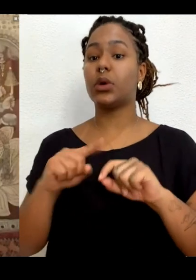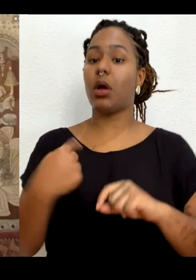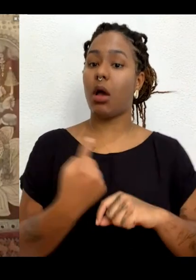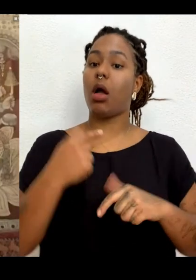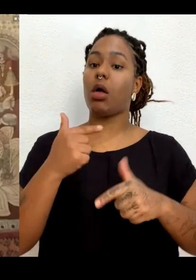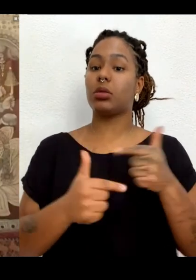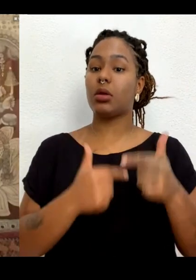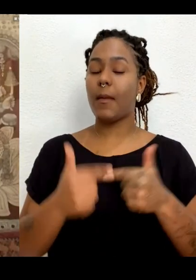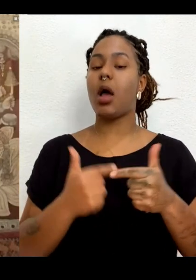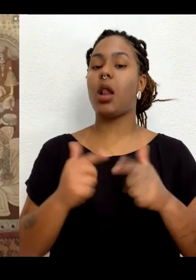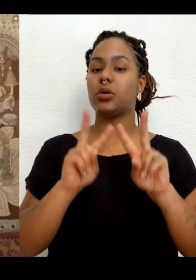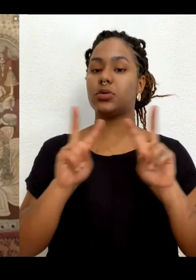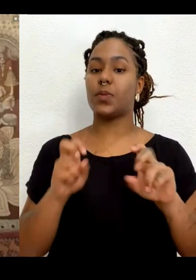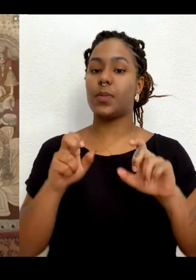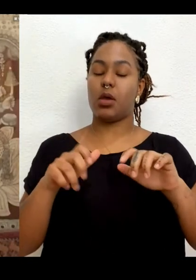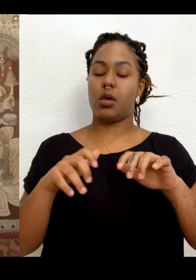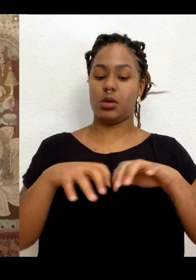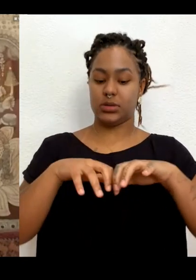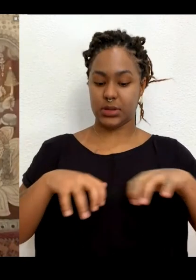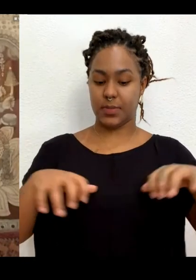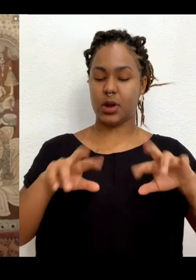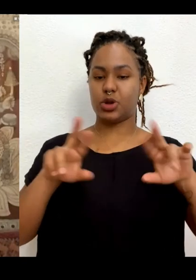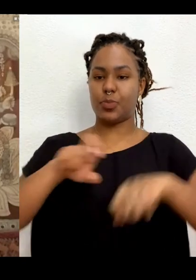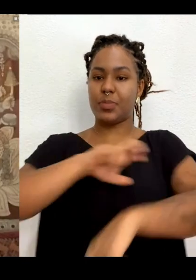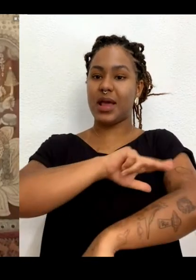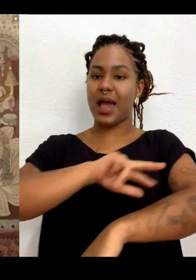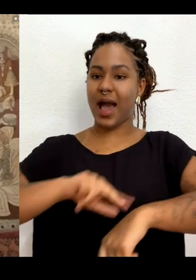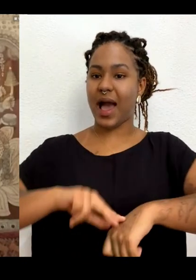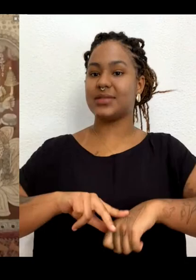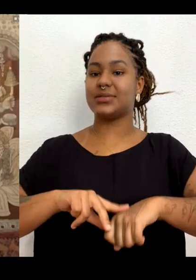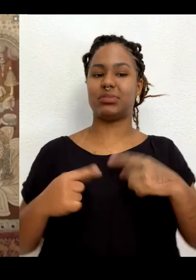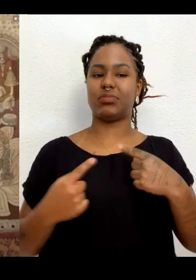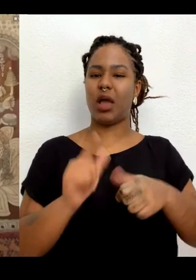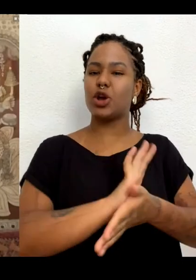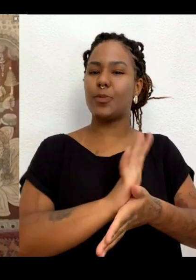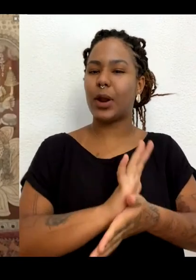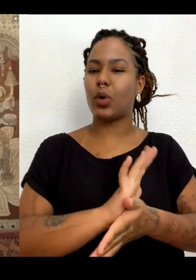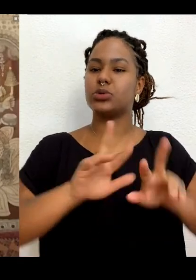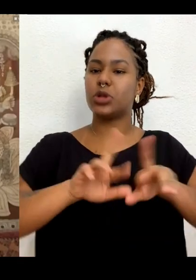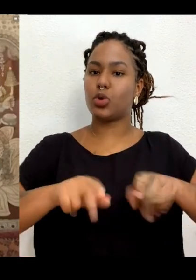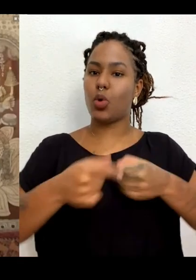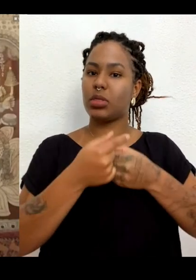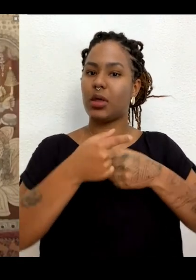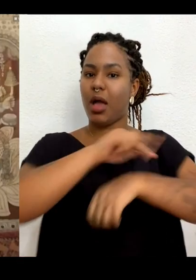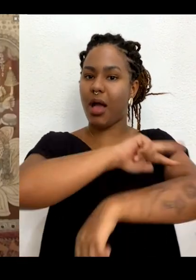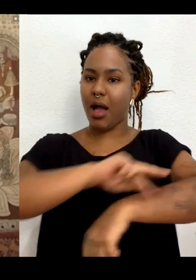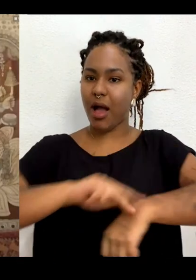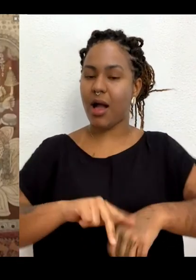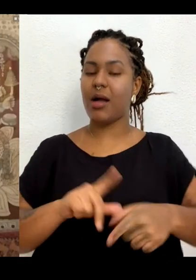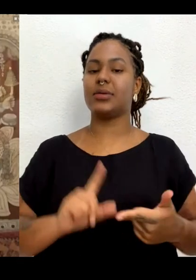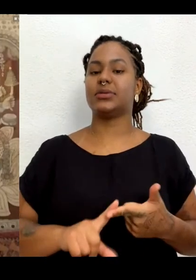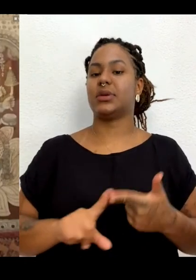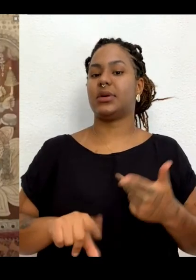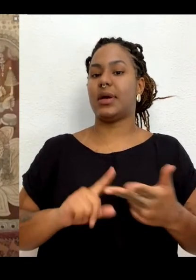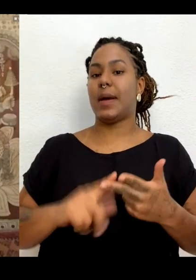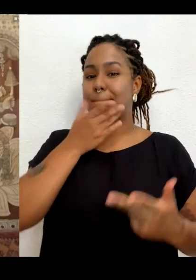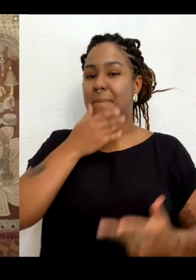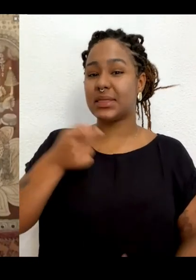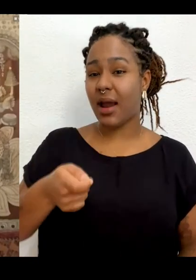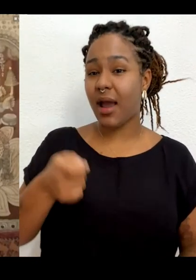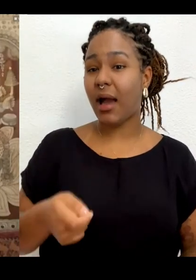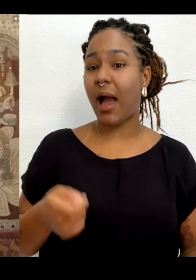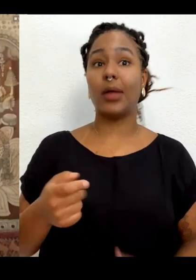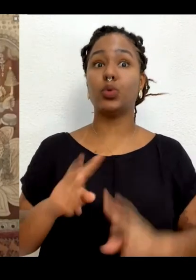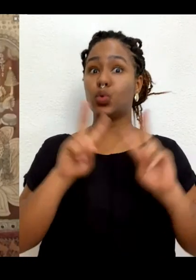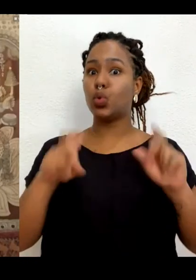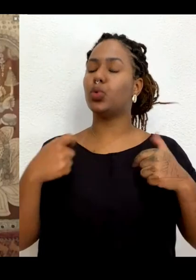on on sexual you know sexism based on patriarchy based on in you know inequalities